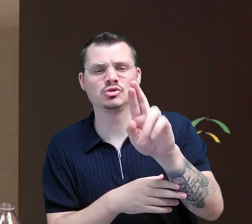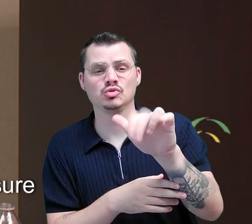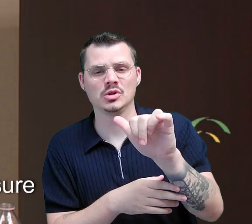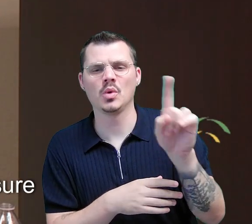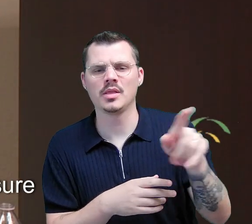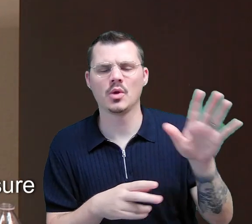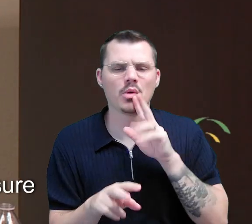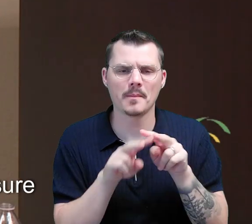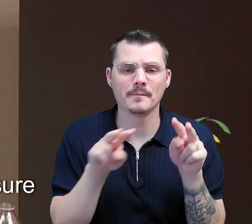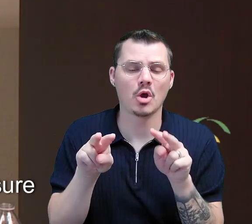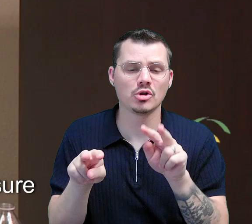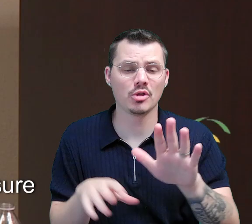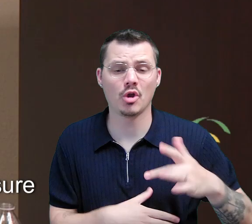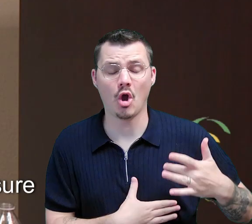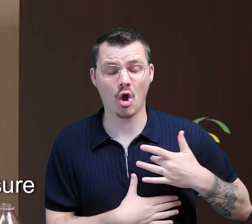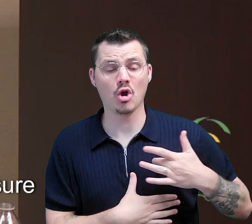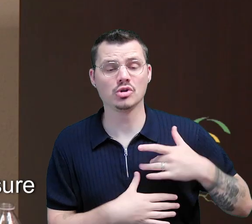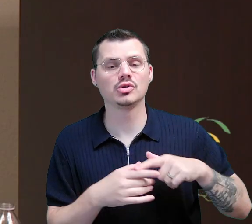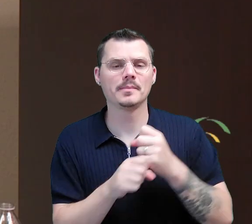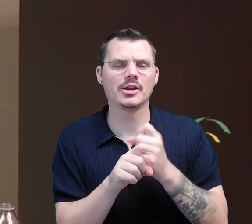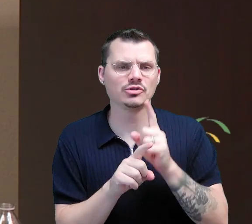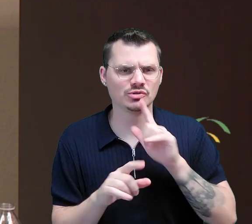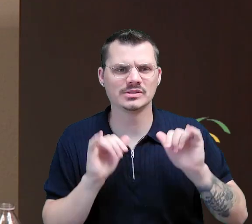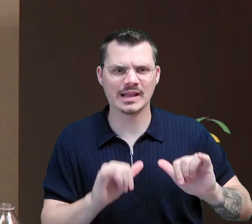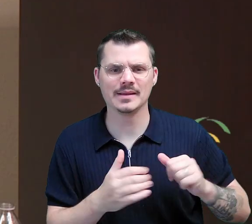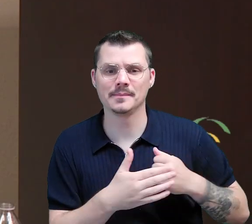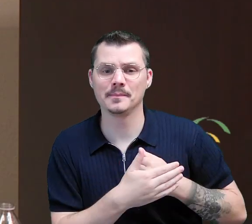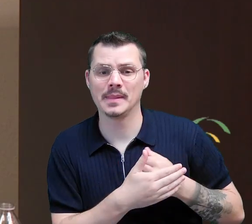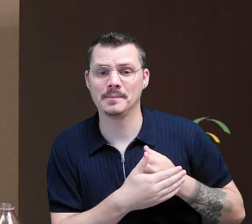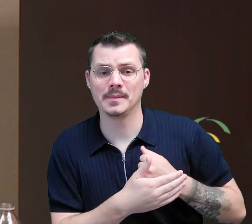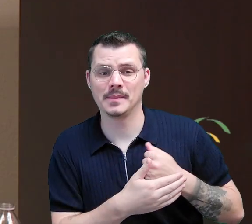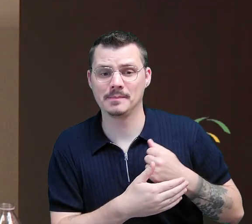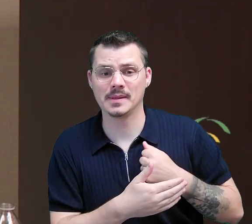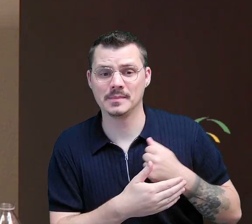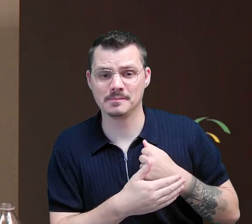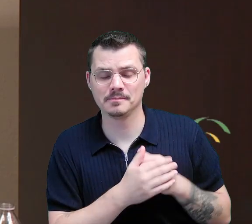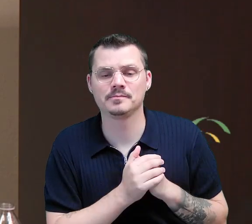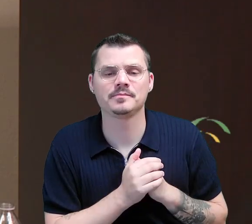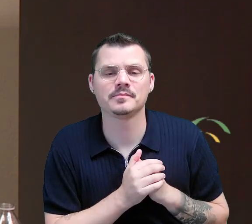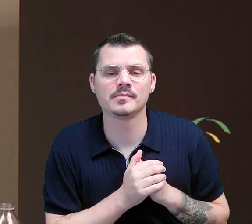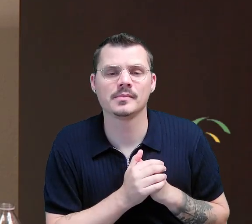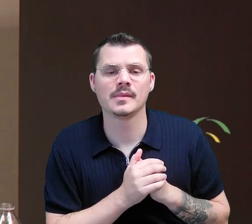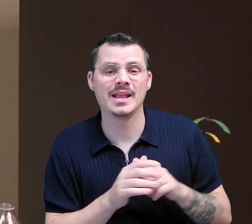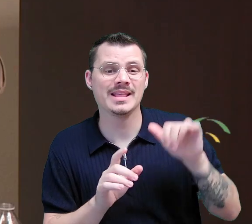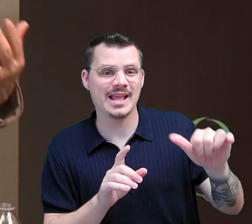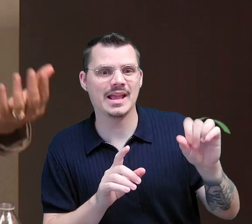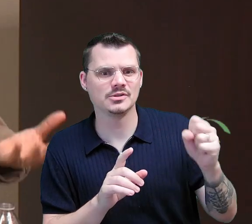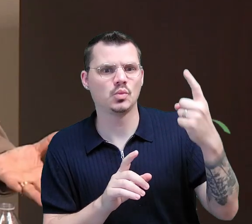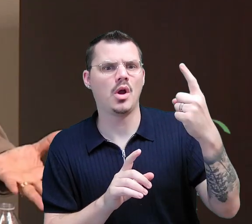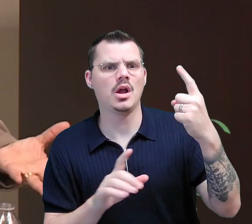they monitor the person's heart to make sure it's still beating. That is